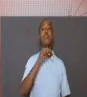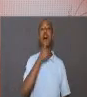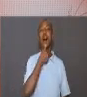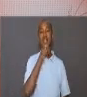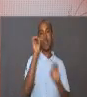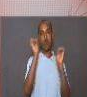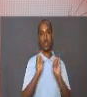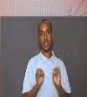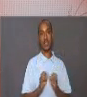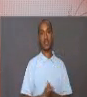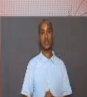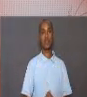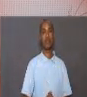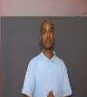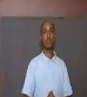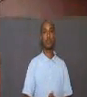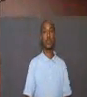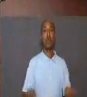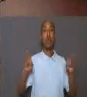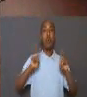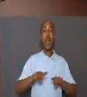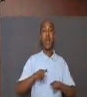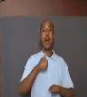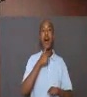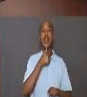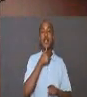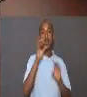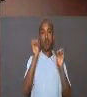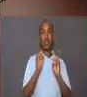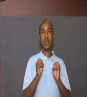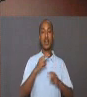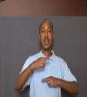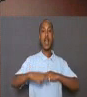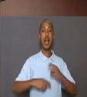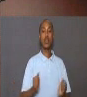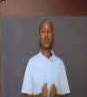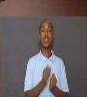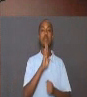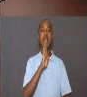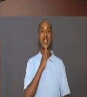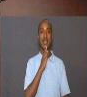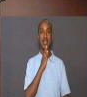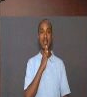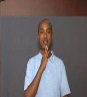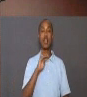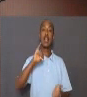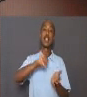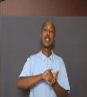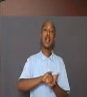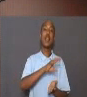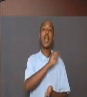property of acid oxides. When acidic oxides react with